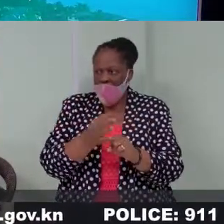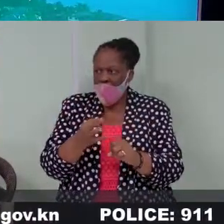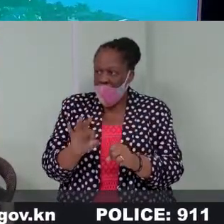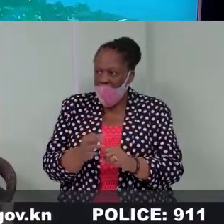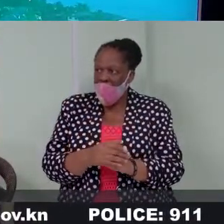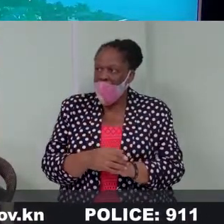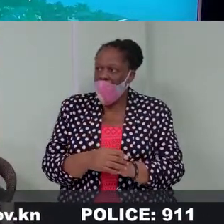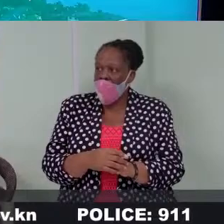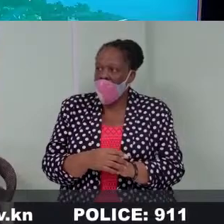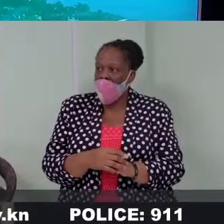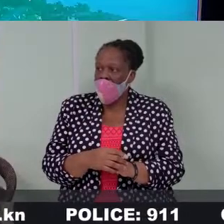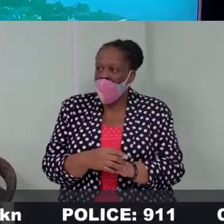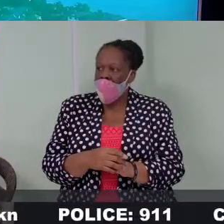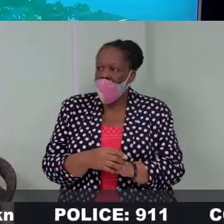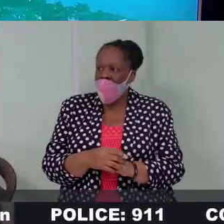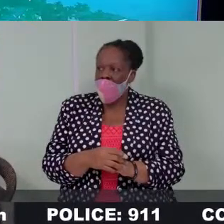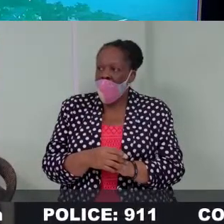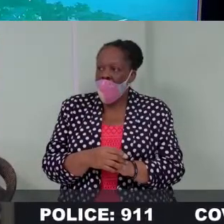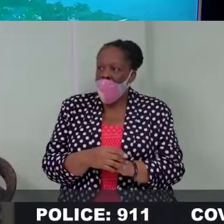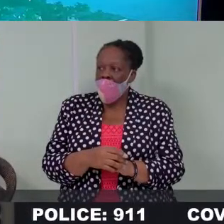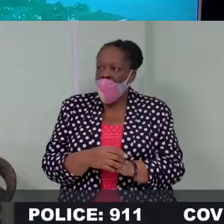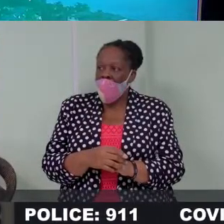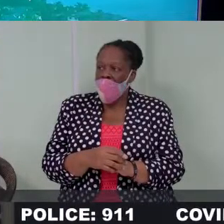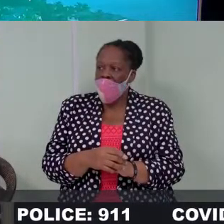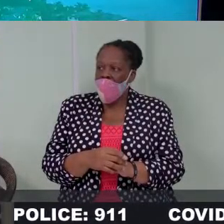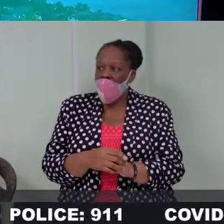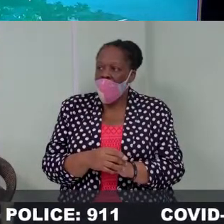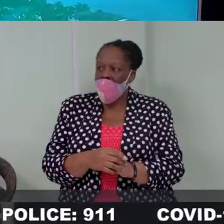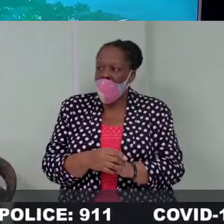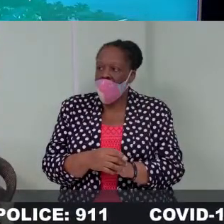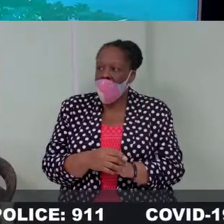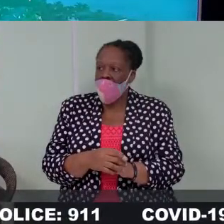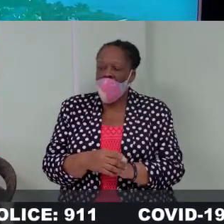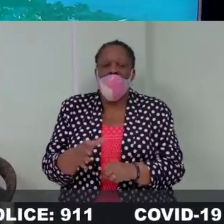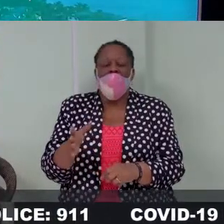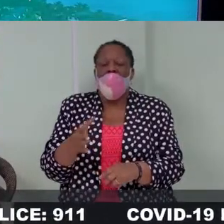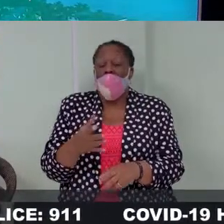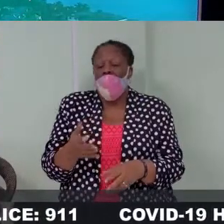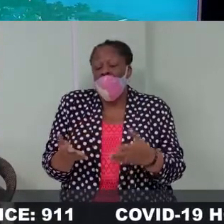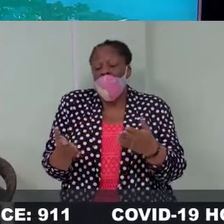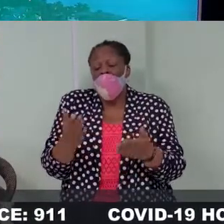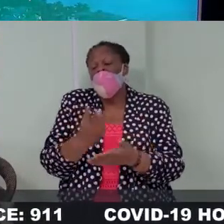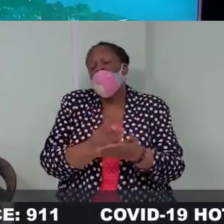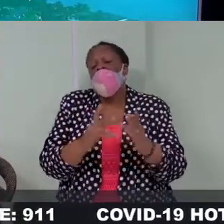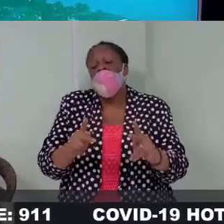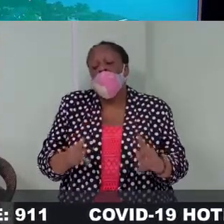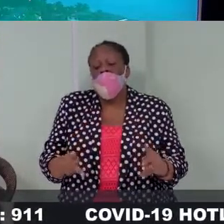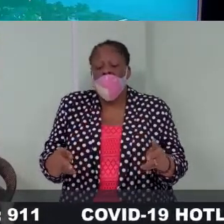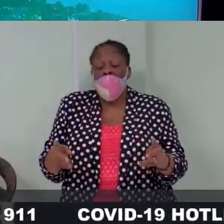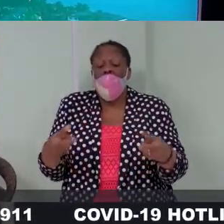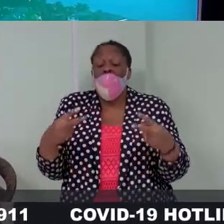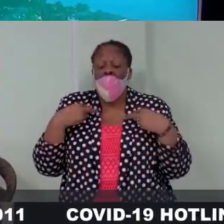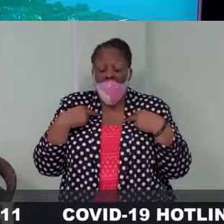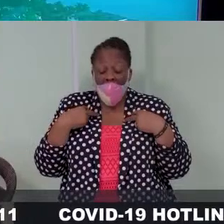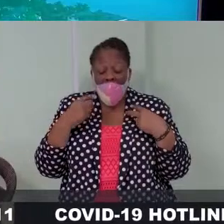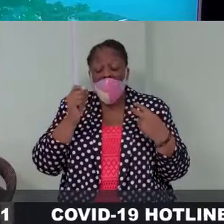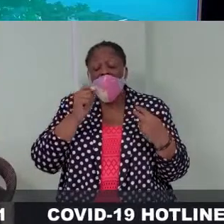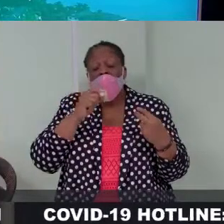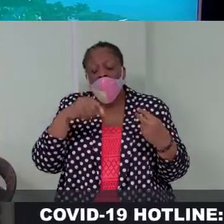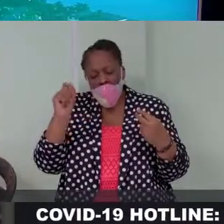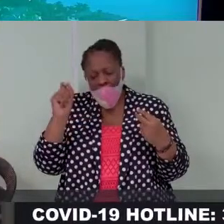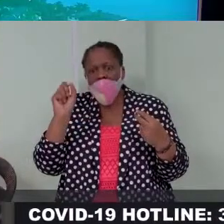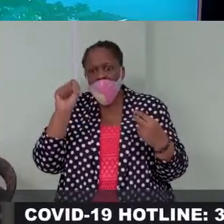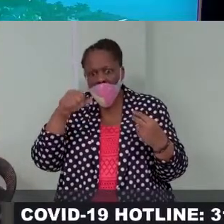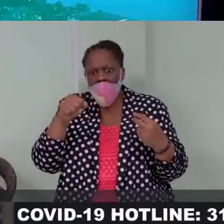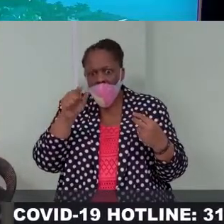Someone could be diagnosed having a positive test and they can be totally asymptomatic, and with serial testing they recover and have